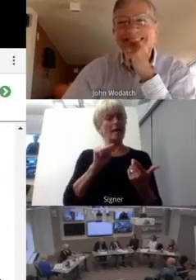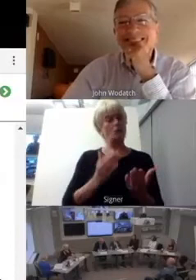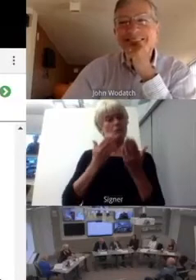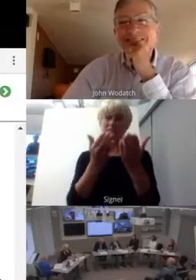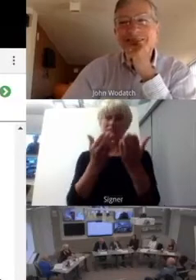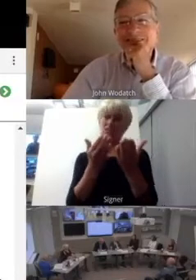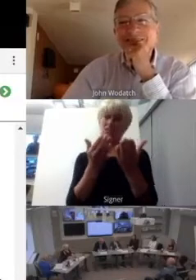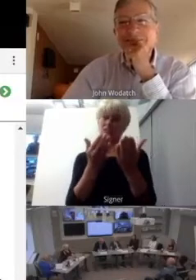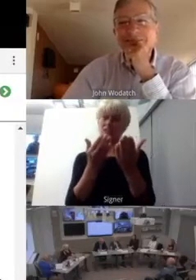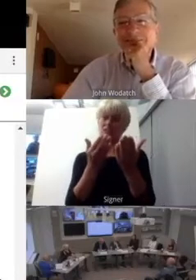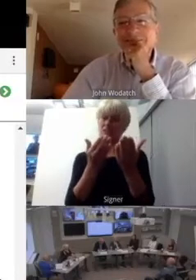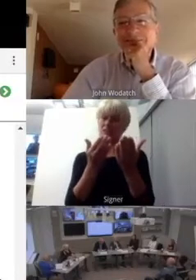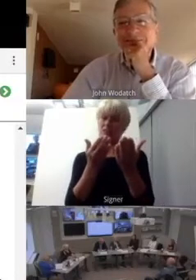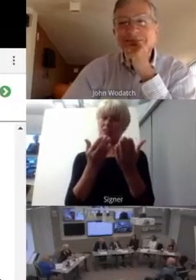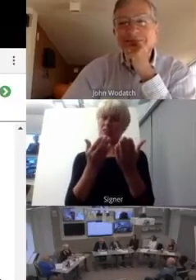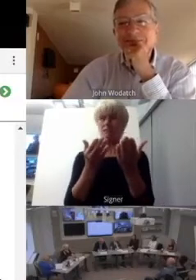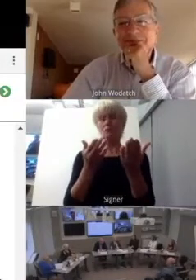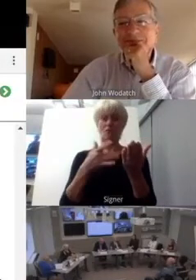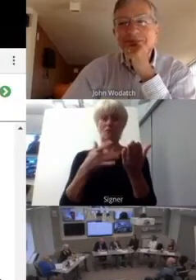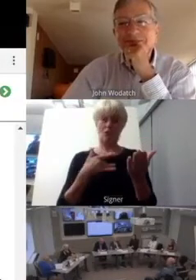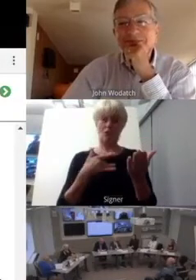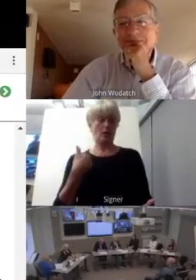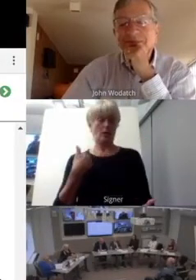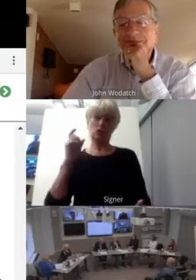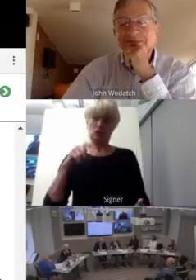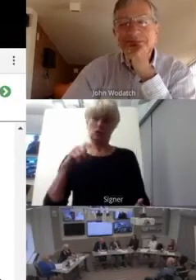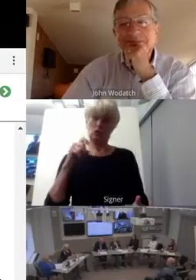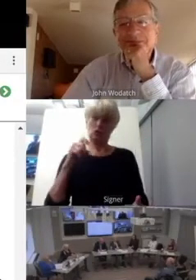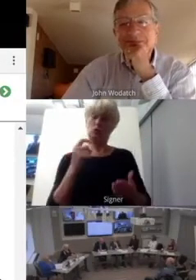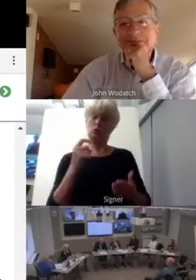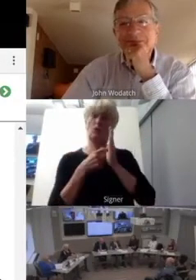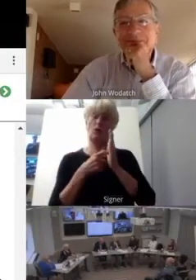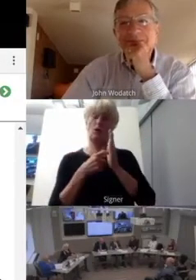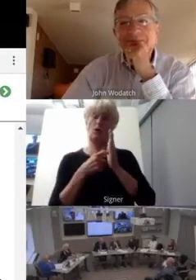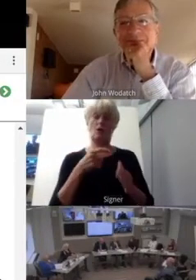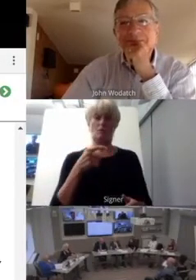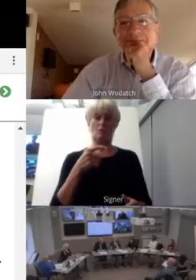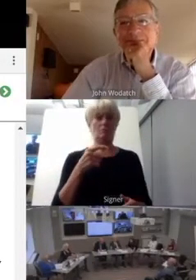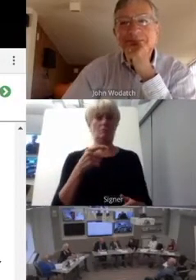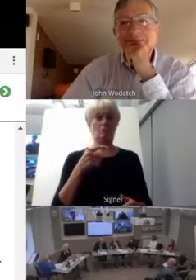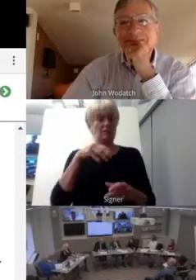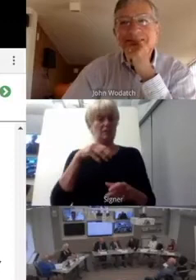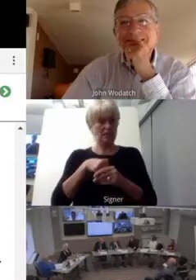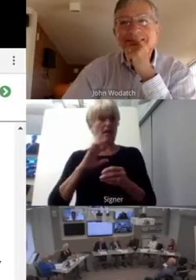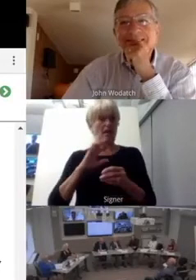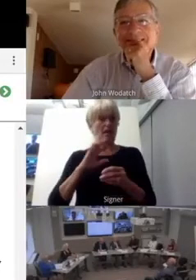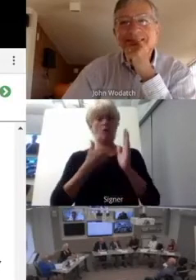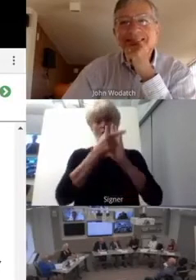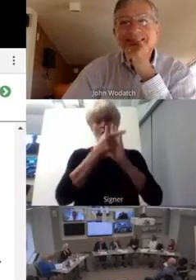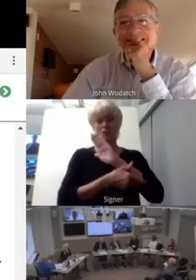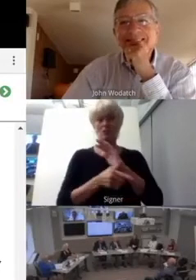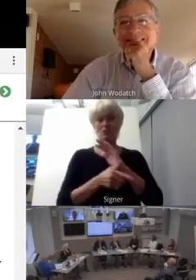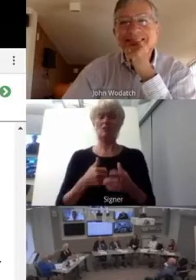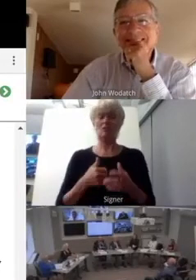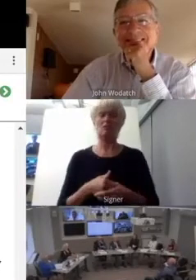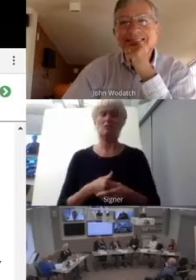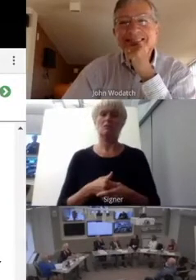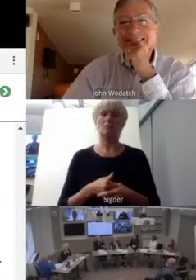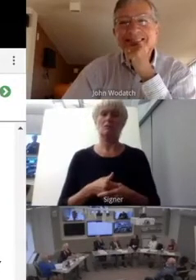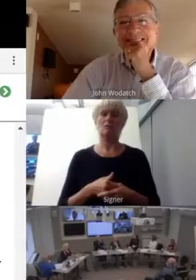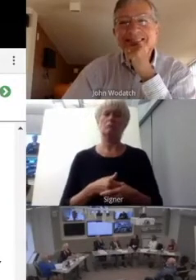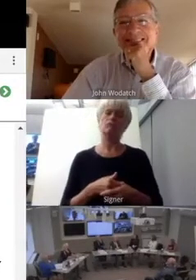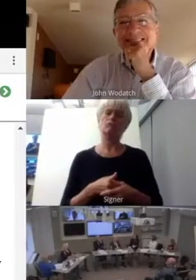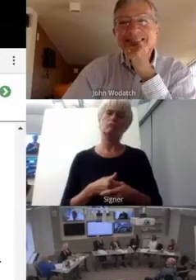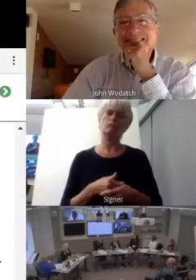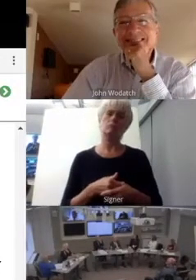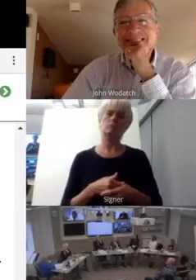we should be requiring in our legislation. Okay. Well, first of all, doing a cost-benefit